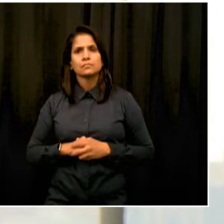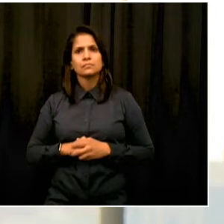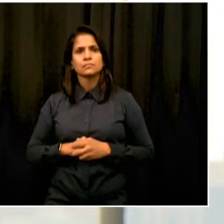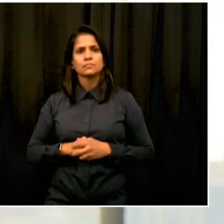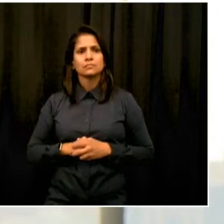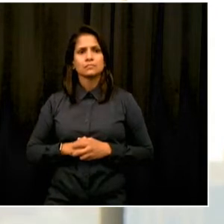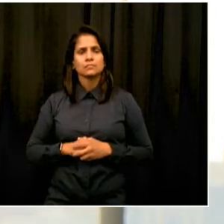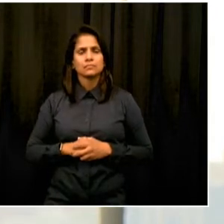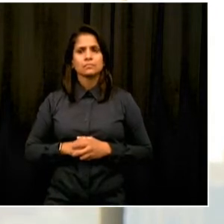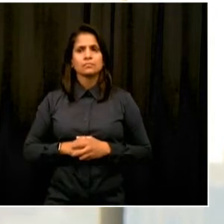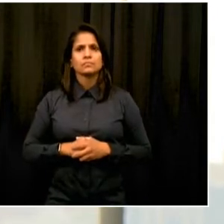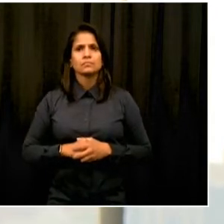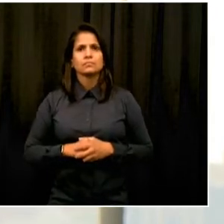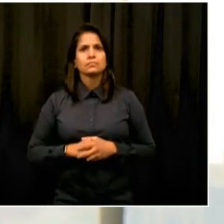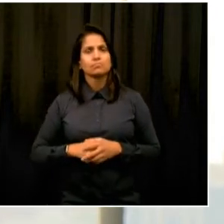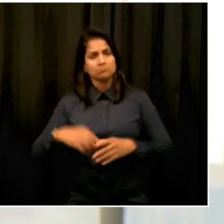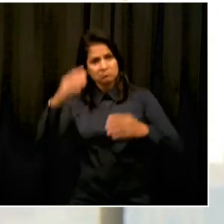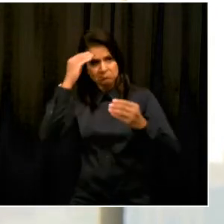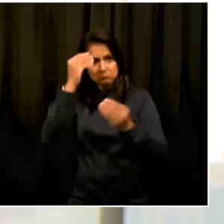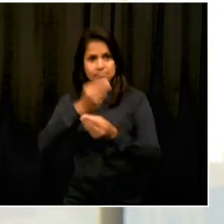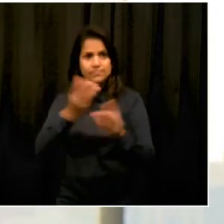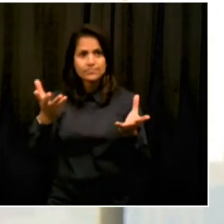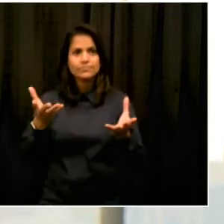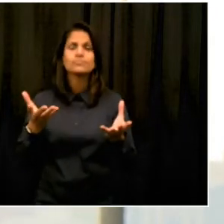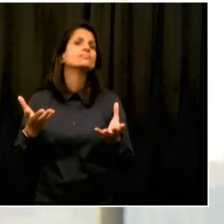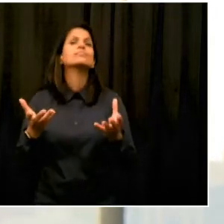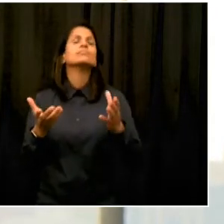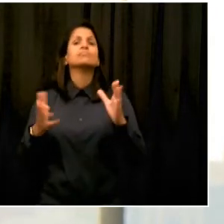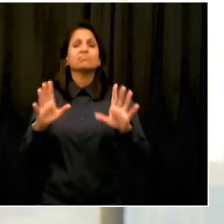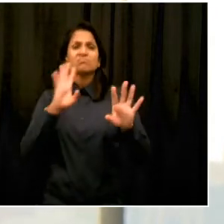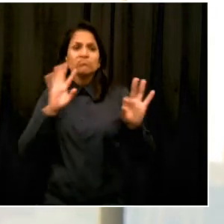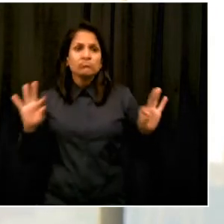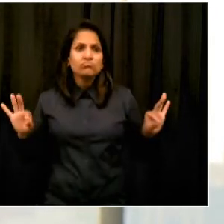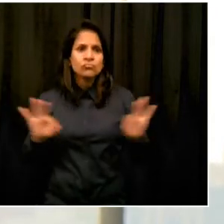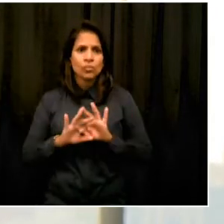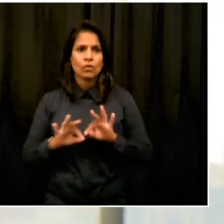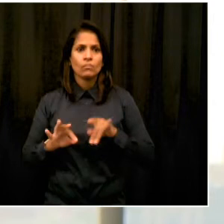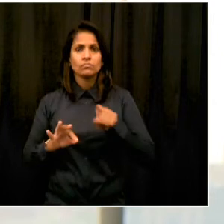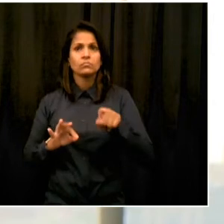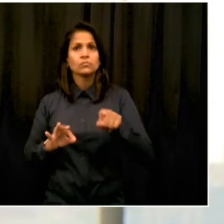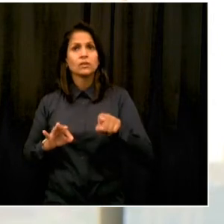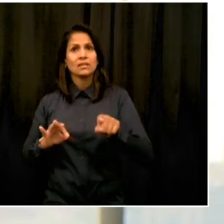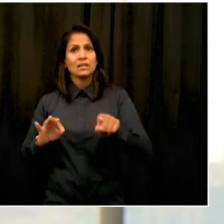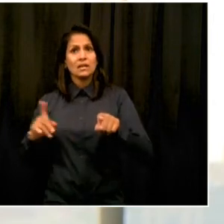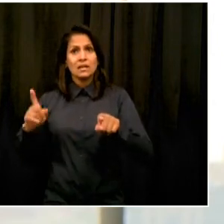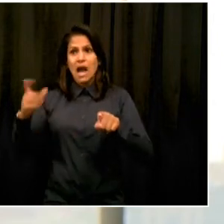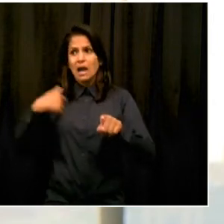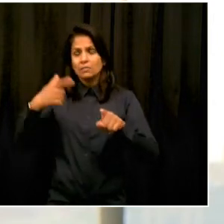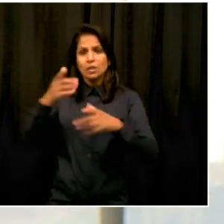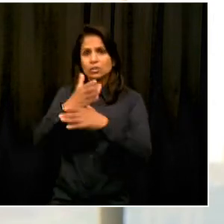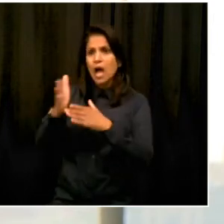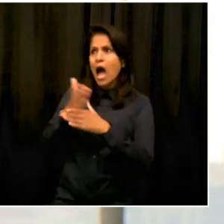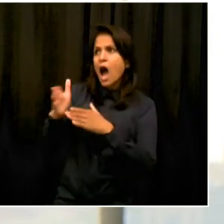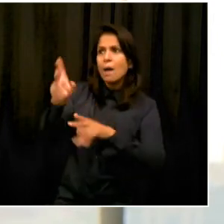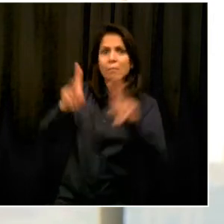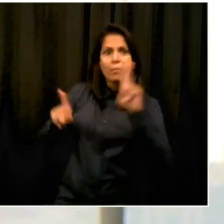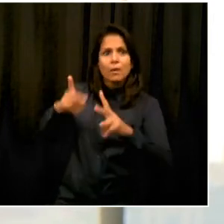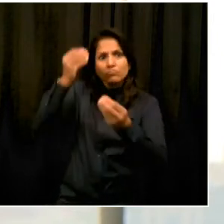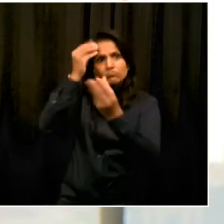matters, how important it is for people to see what they need to do and believe